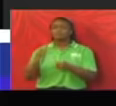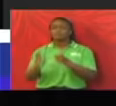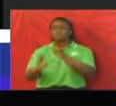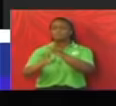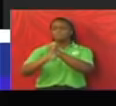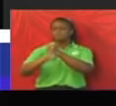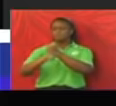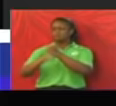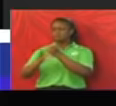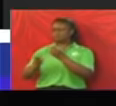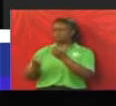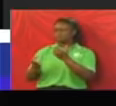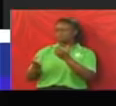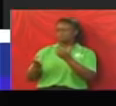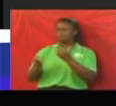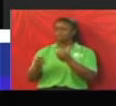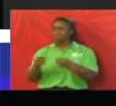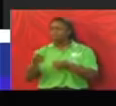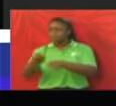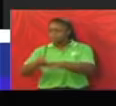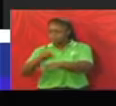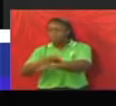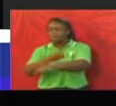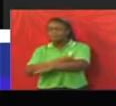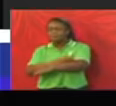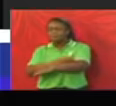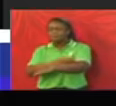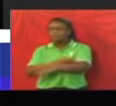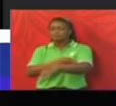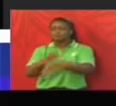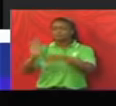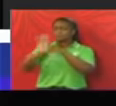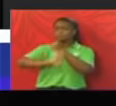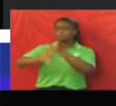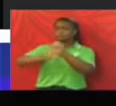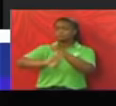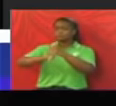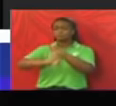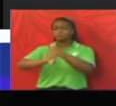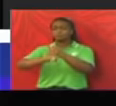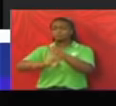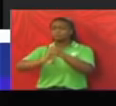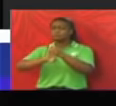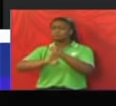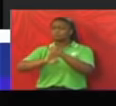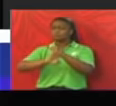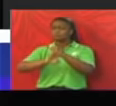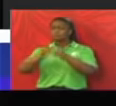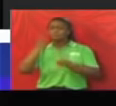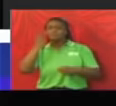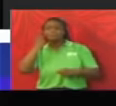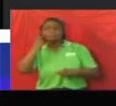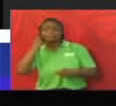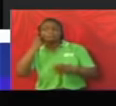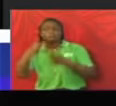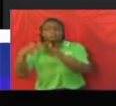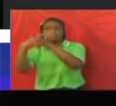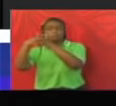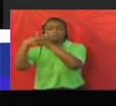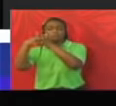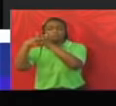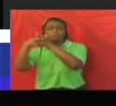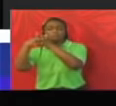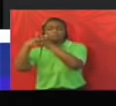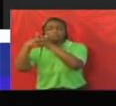immunization, and particularly against the Delta variant. Now, you have a few countries like the US are thinking about this sort of thing. What's our position regarding the